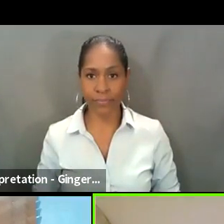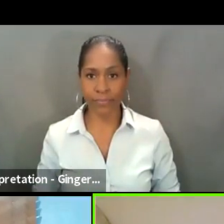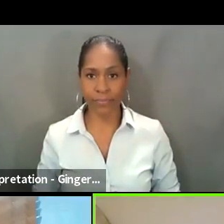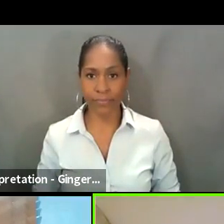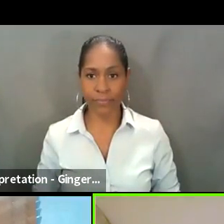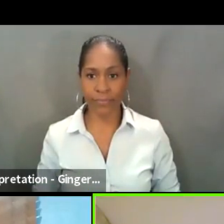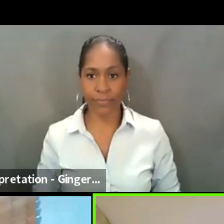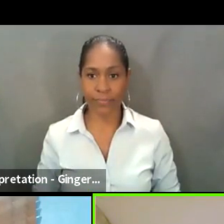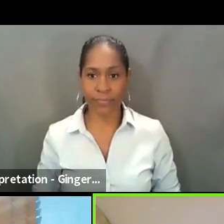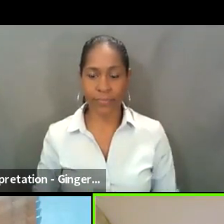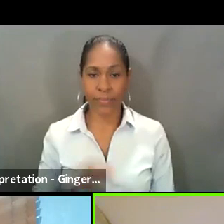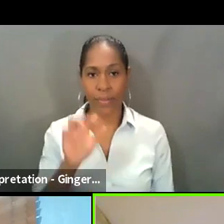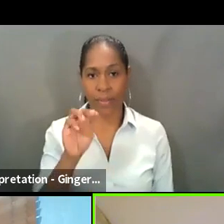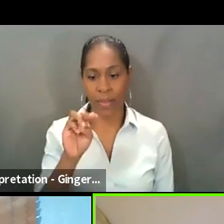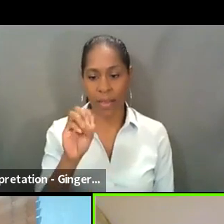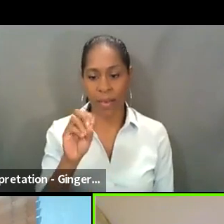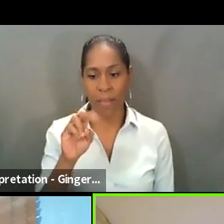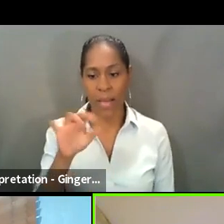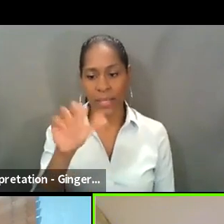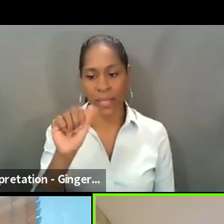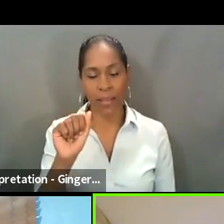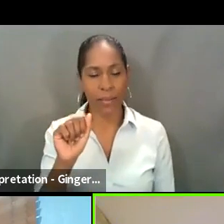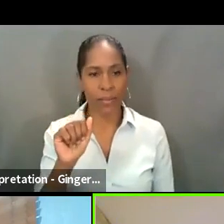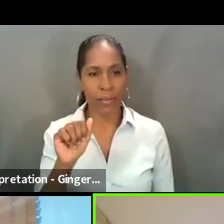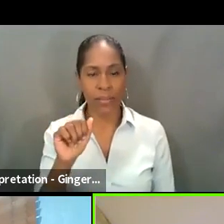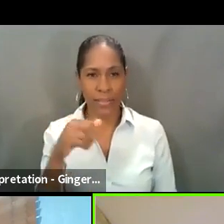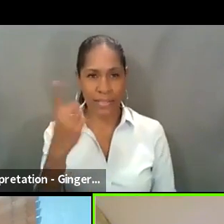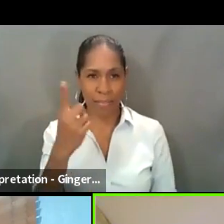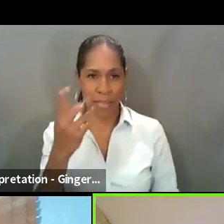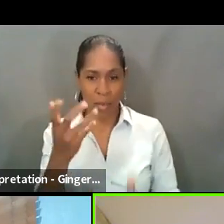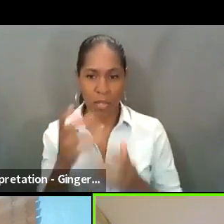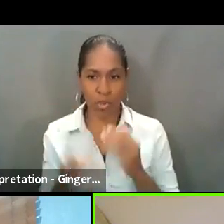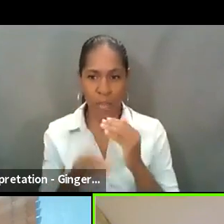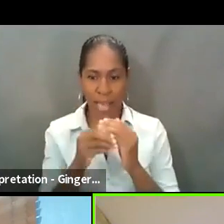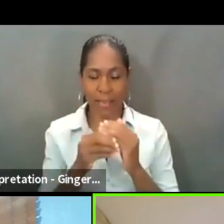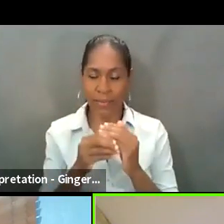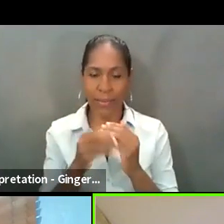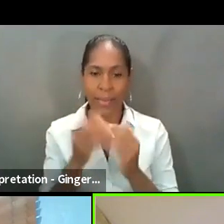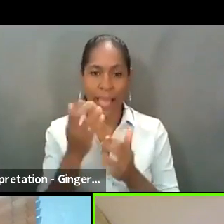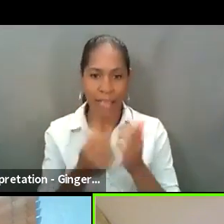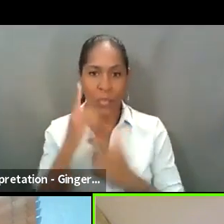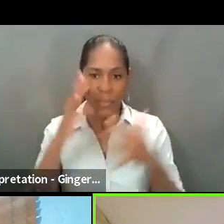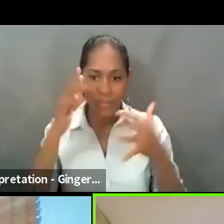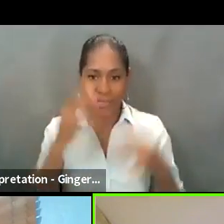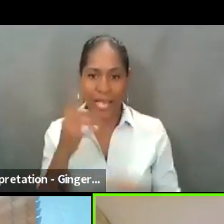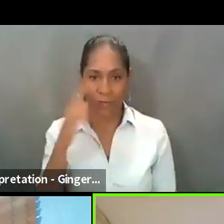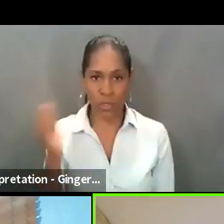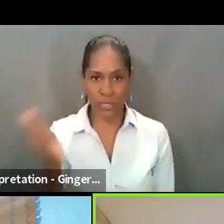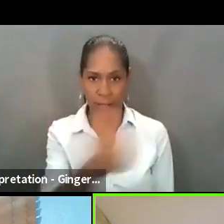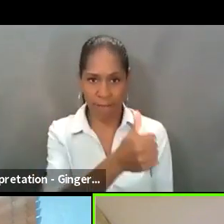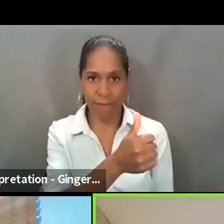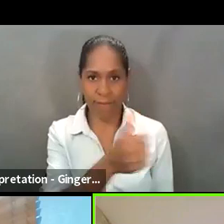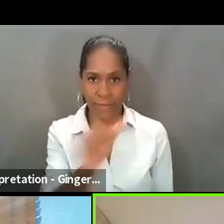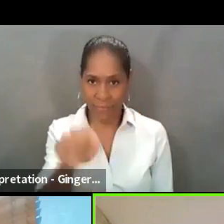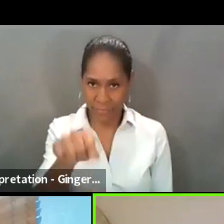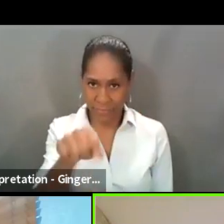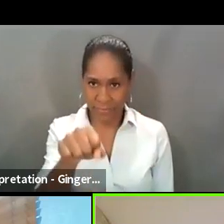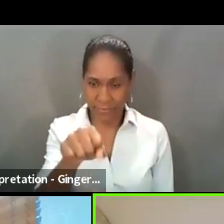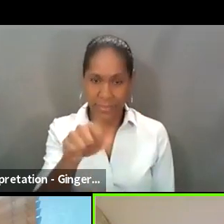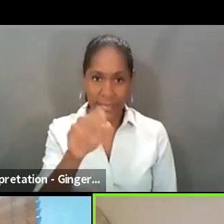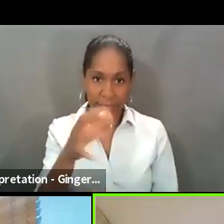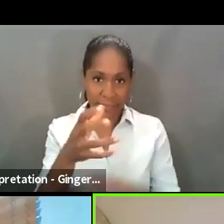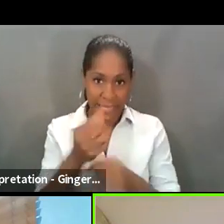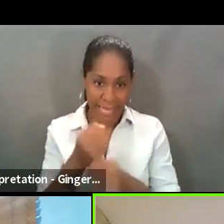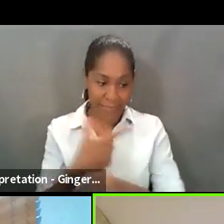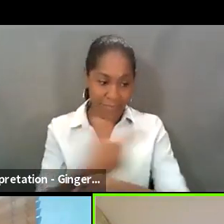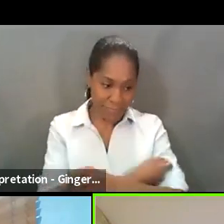One thing that I want to mention when you're thinking, and so everybody has to make that decision for themselves, whether or not they want to receive the